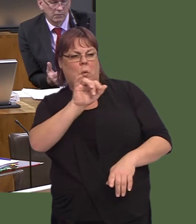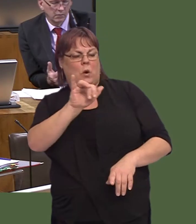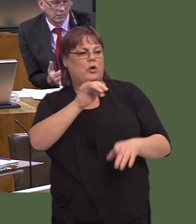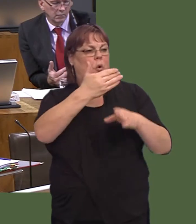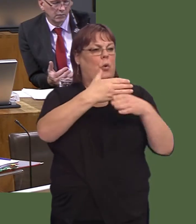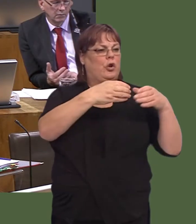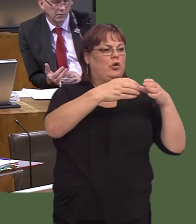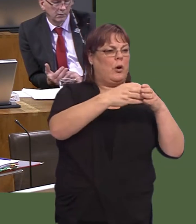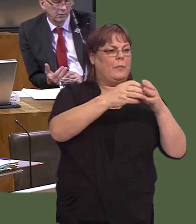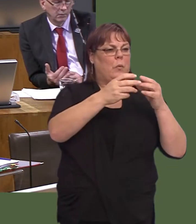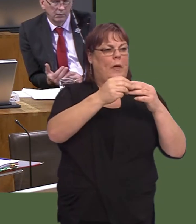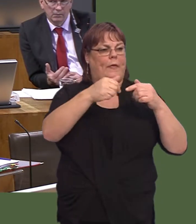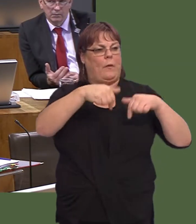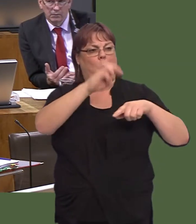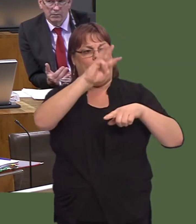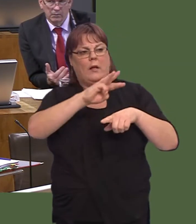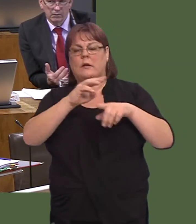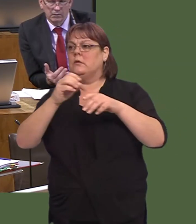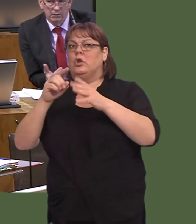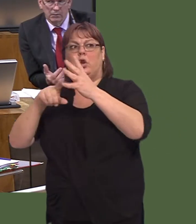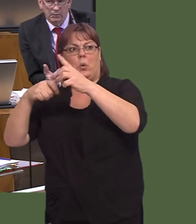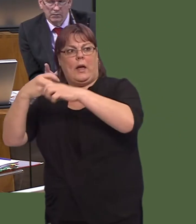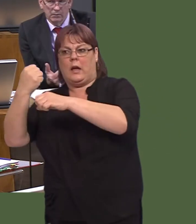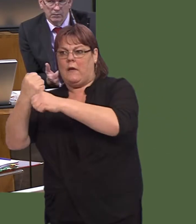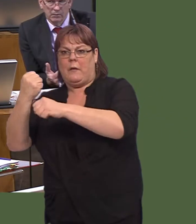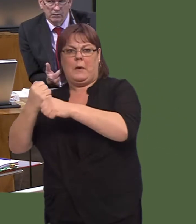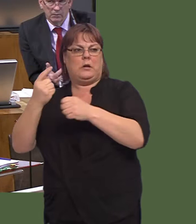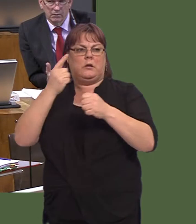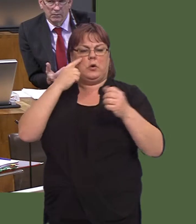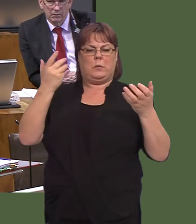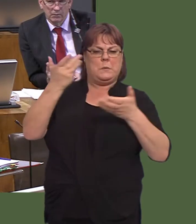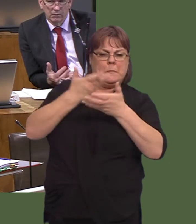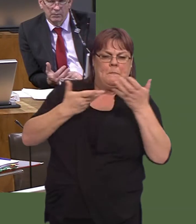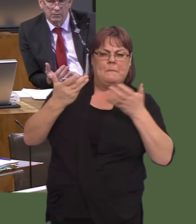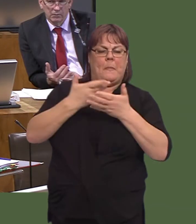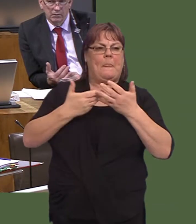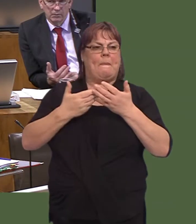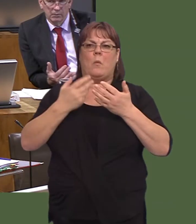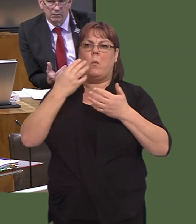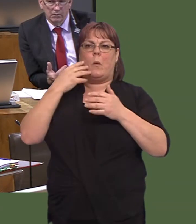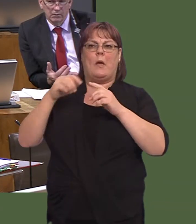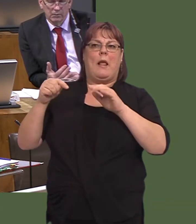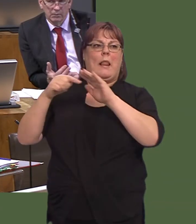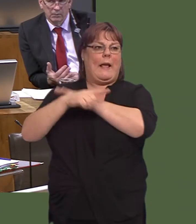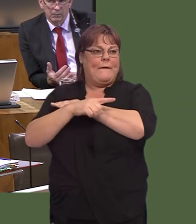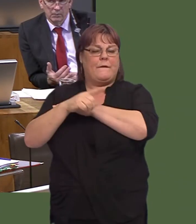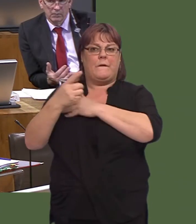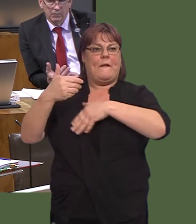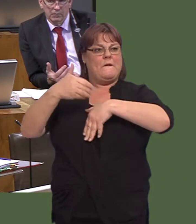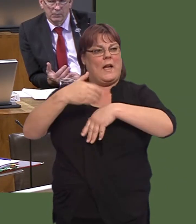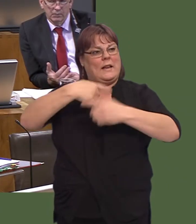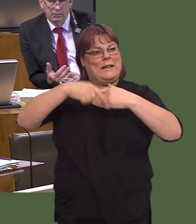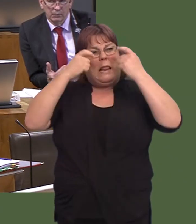UK government and Welsh government to consider the legal and executive impact of Brexit